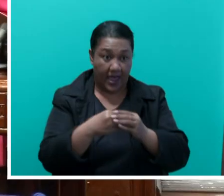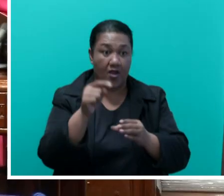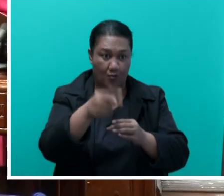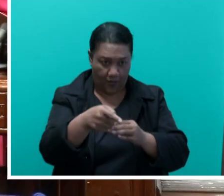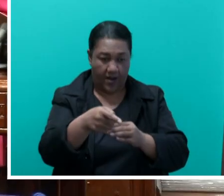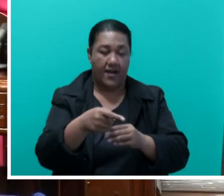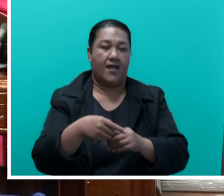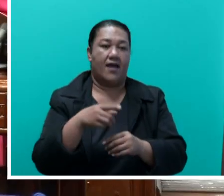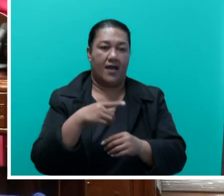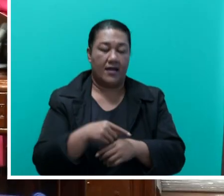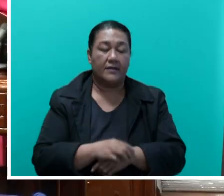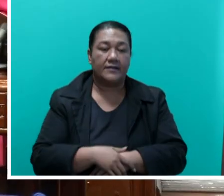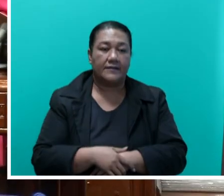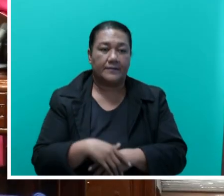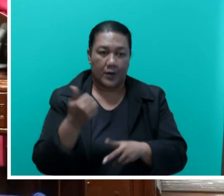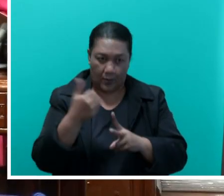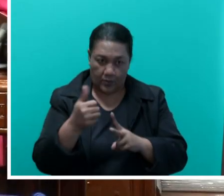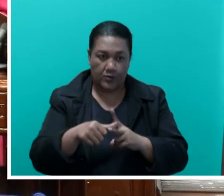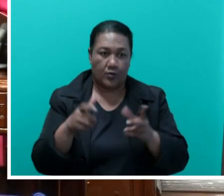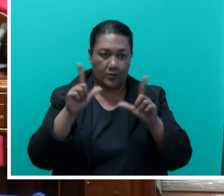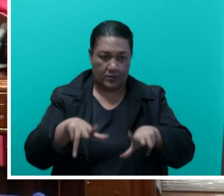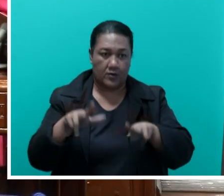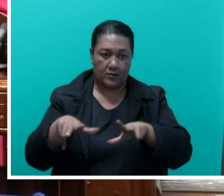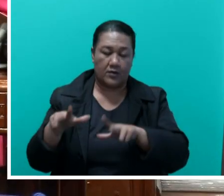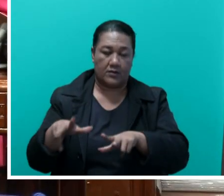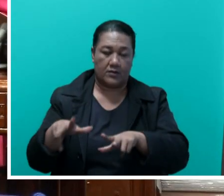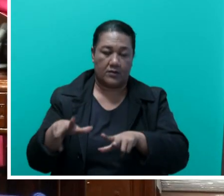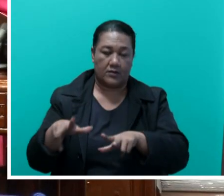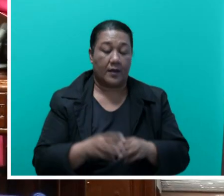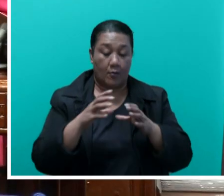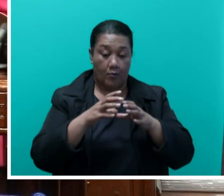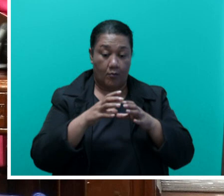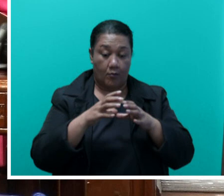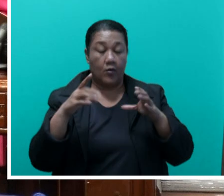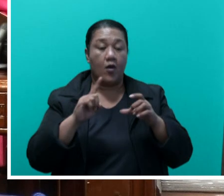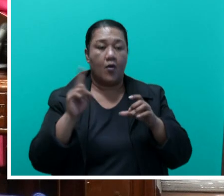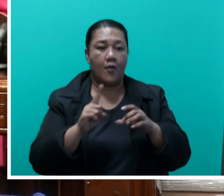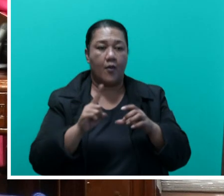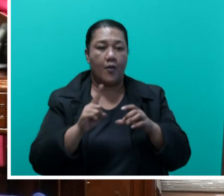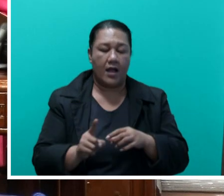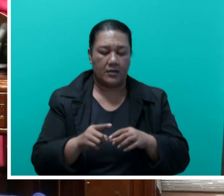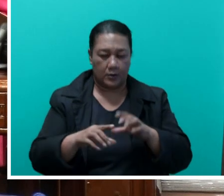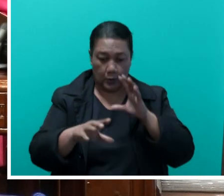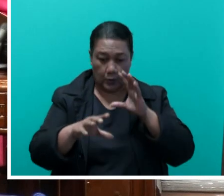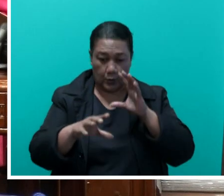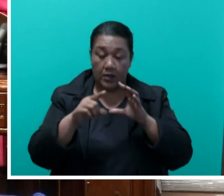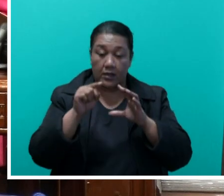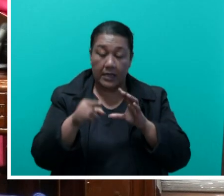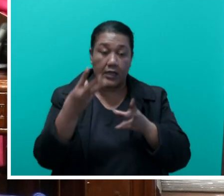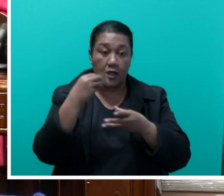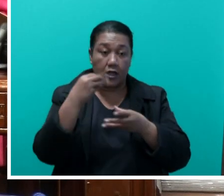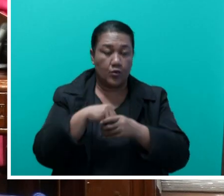and jetties. The broad scope of the plan will improve virtually all the island's